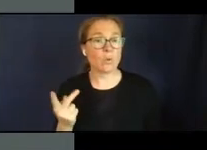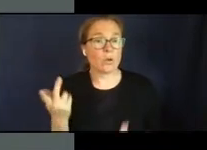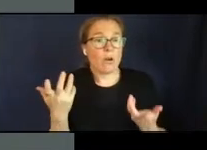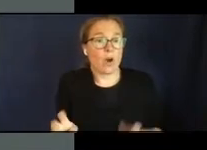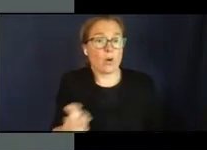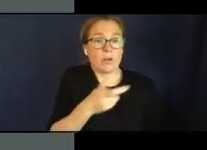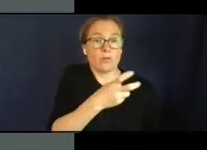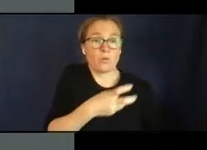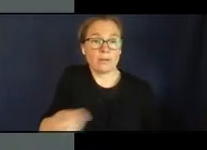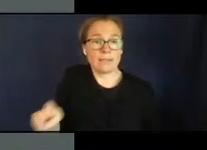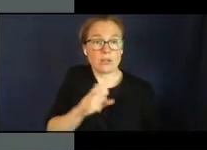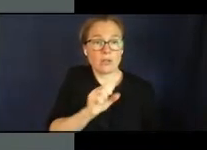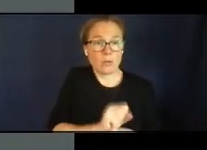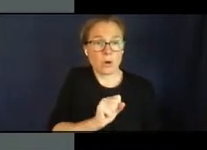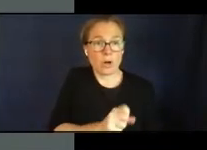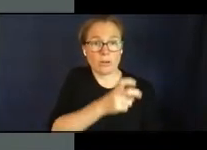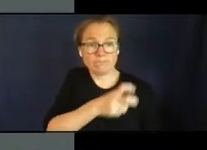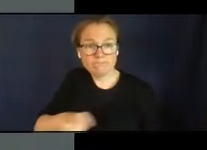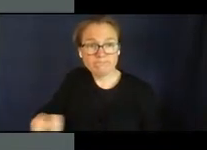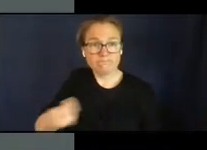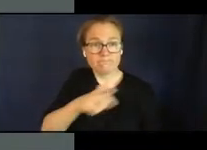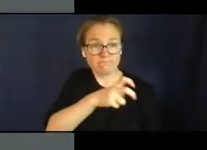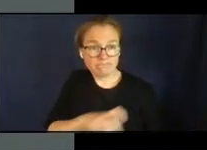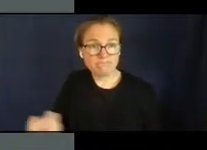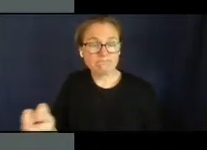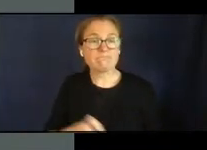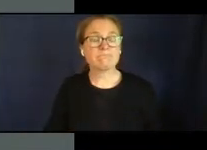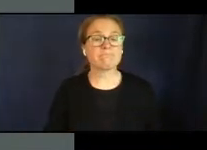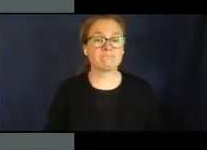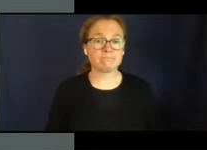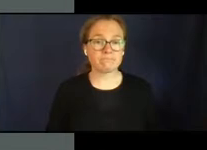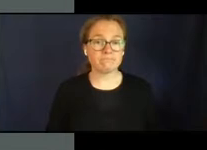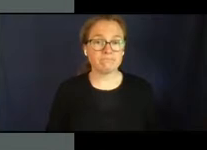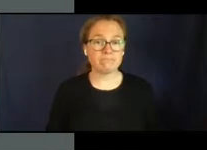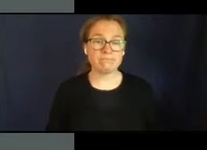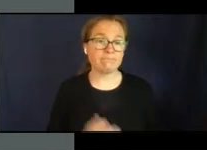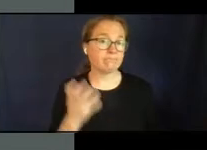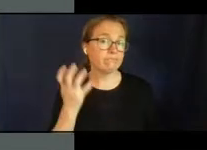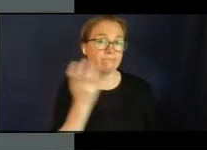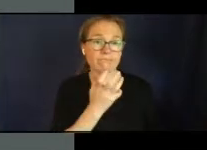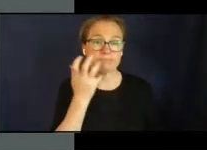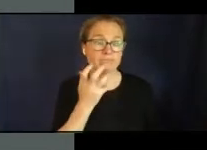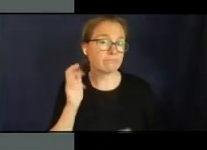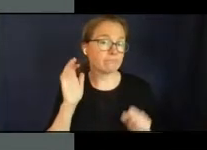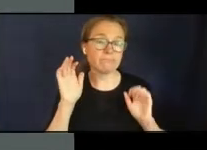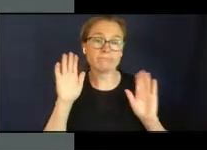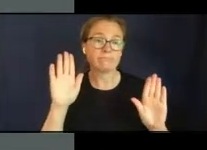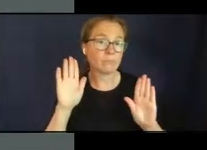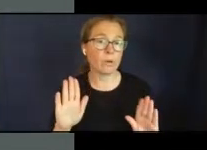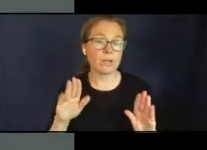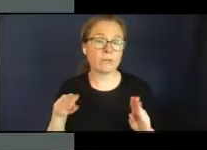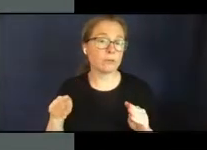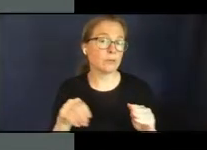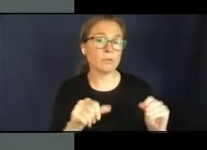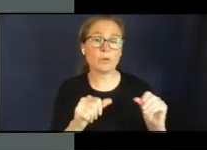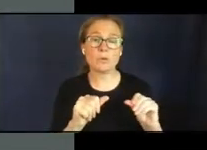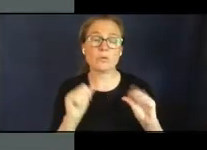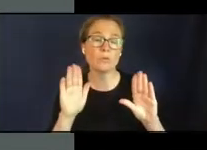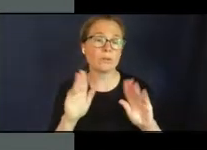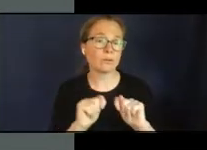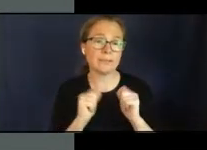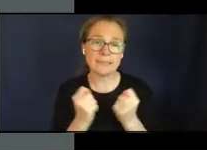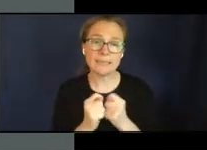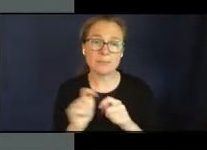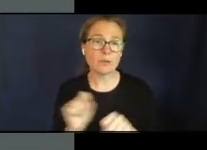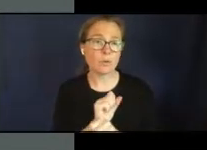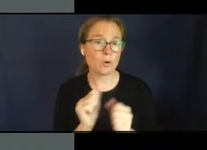do. I've had the most extraordinary seamless team to work with